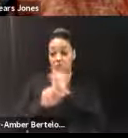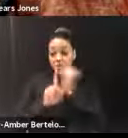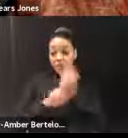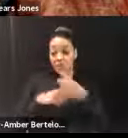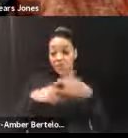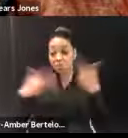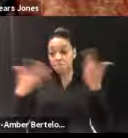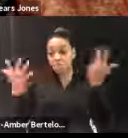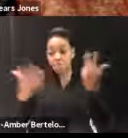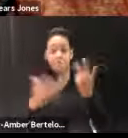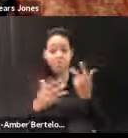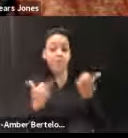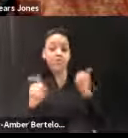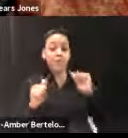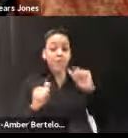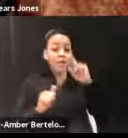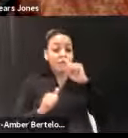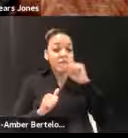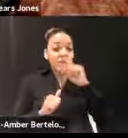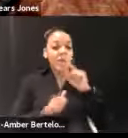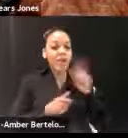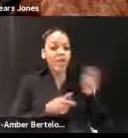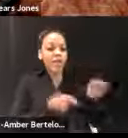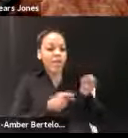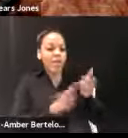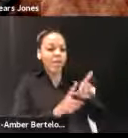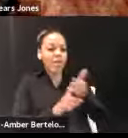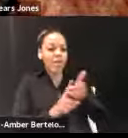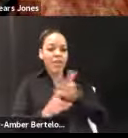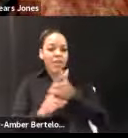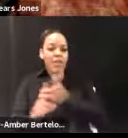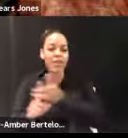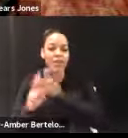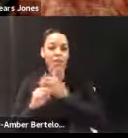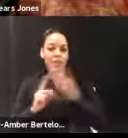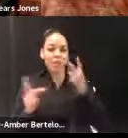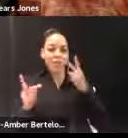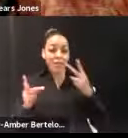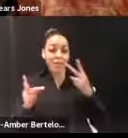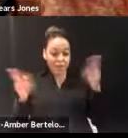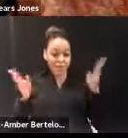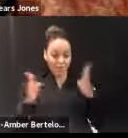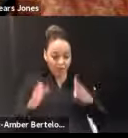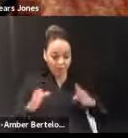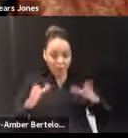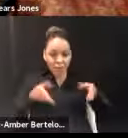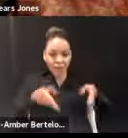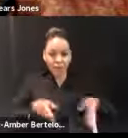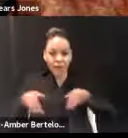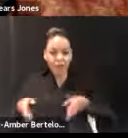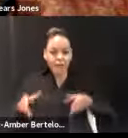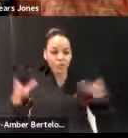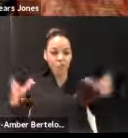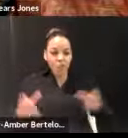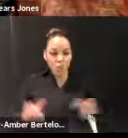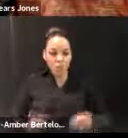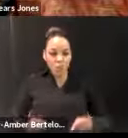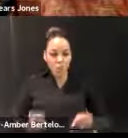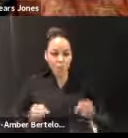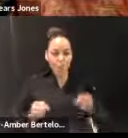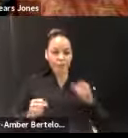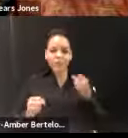flies, pretended bait, tight pants dropped here and there, a thriving masquerade of